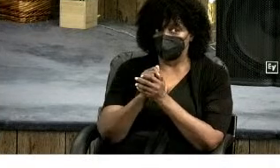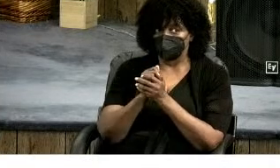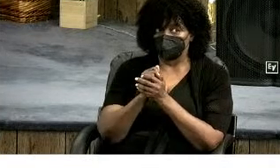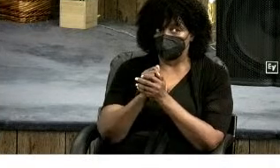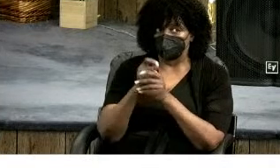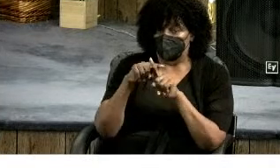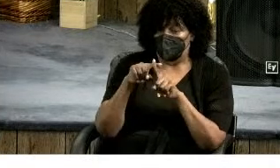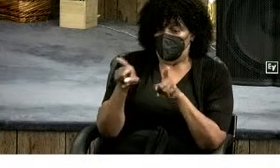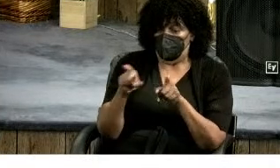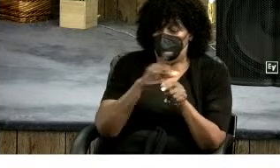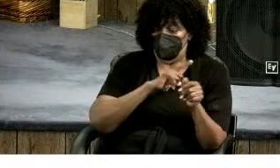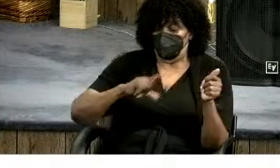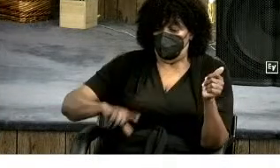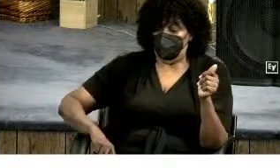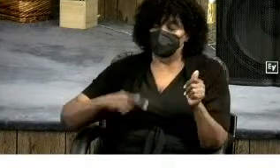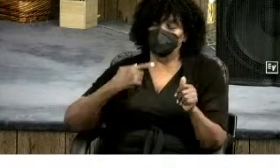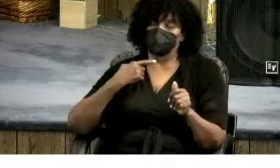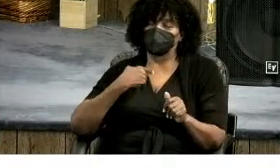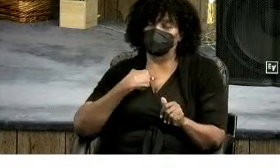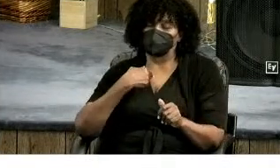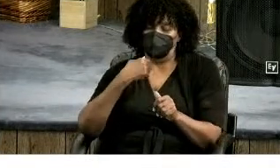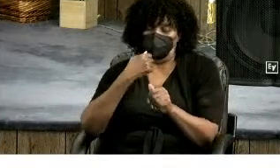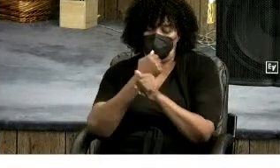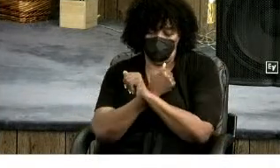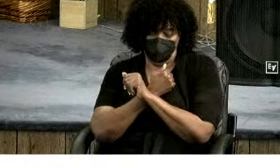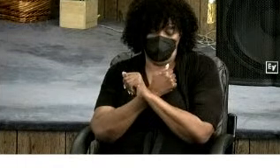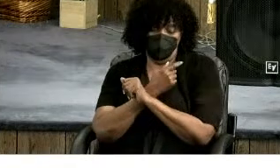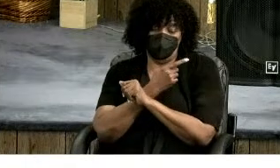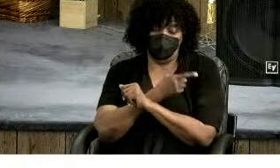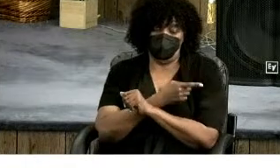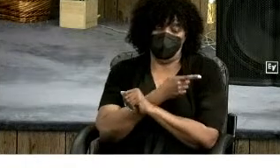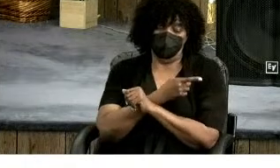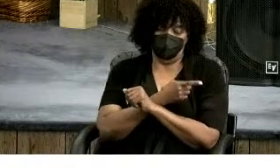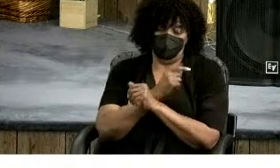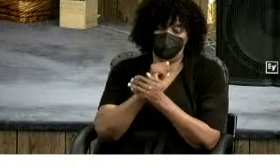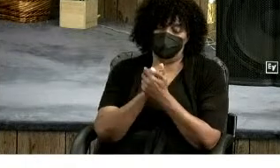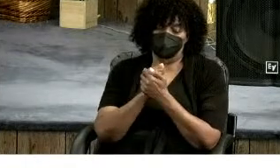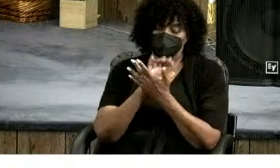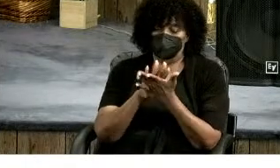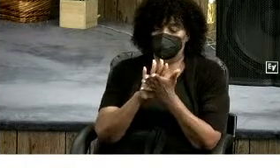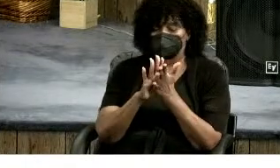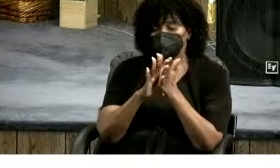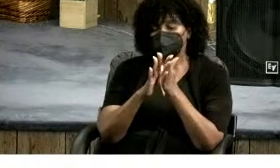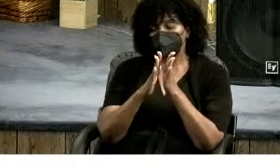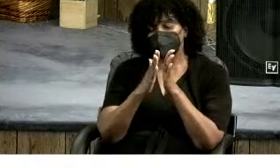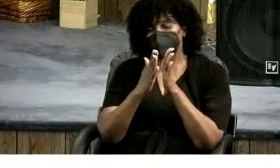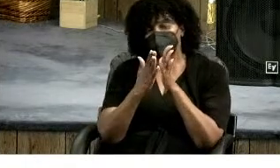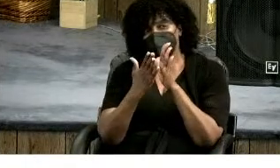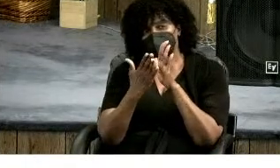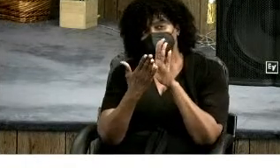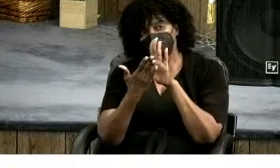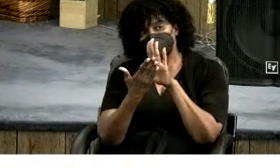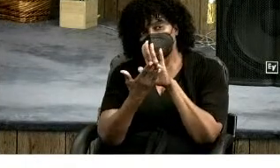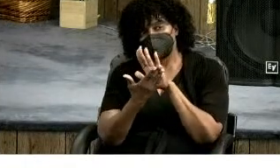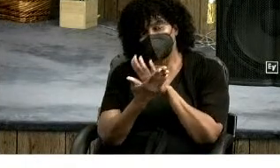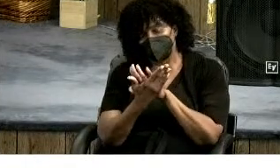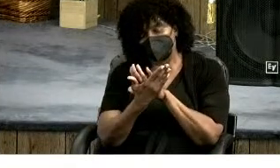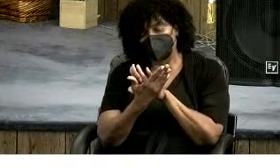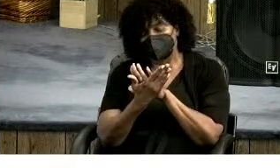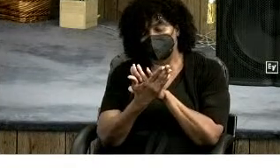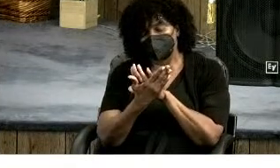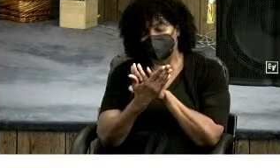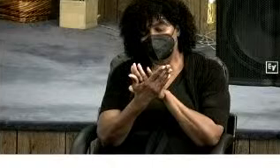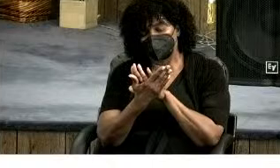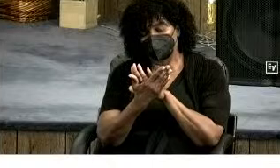But the Lord says, I love this curse thing. So he became the potter who visited your